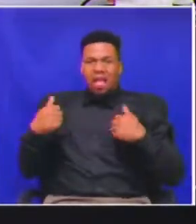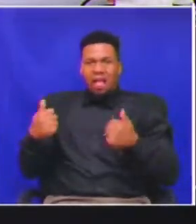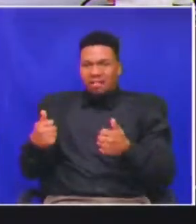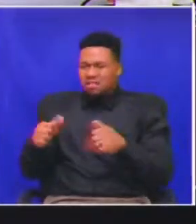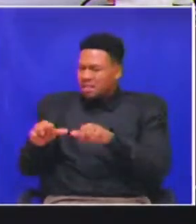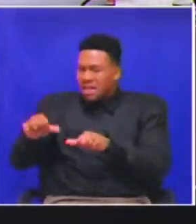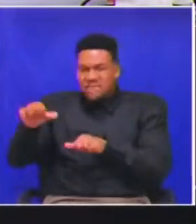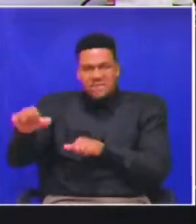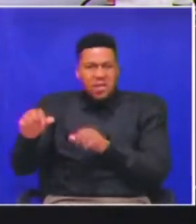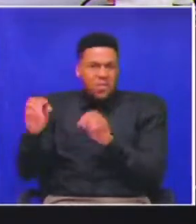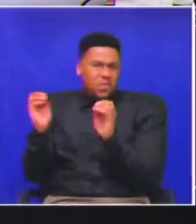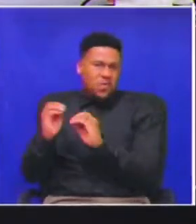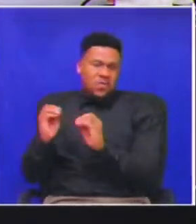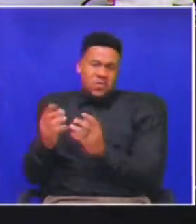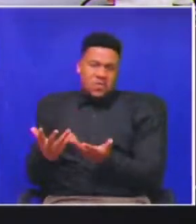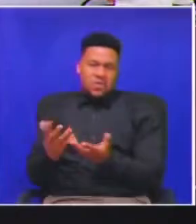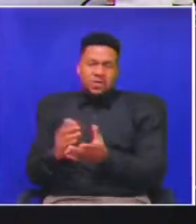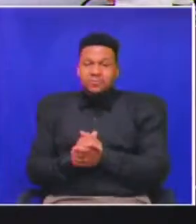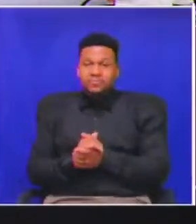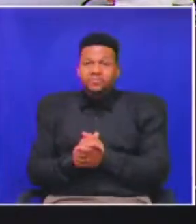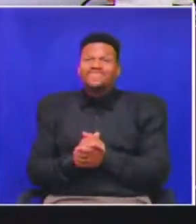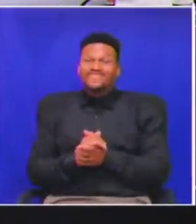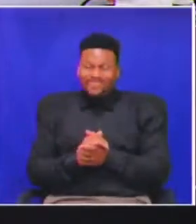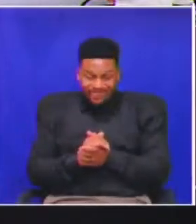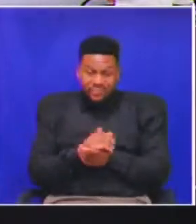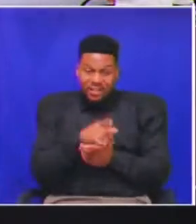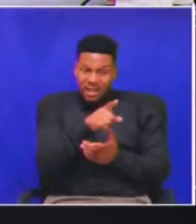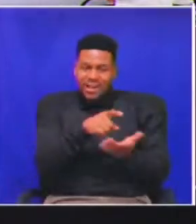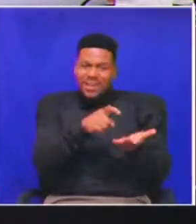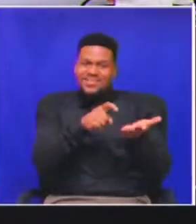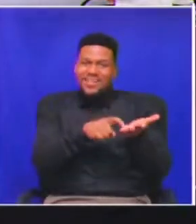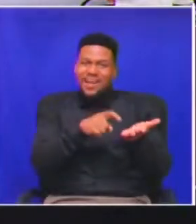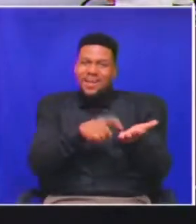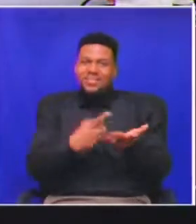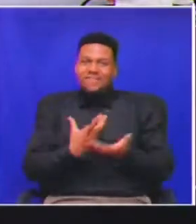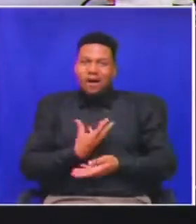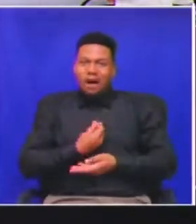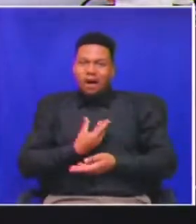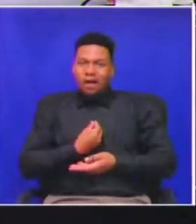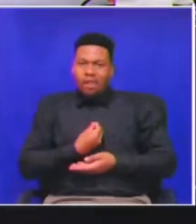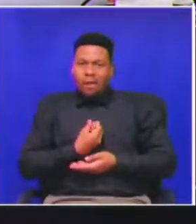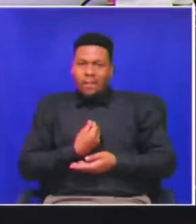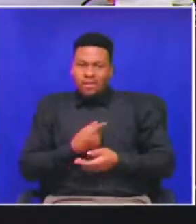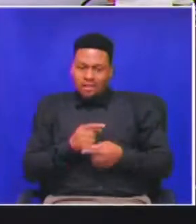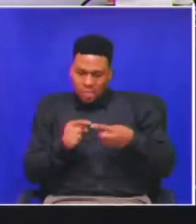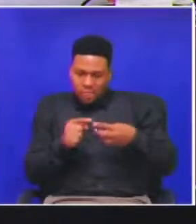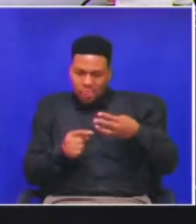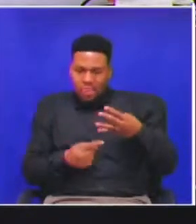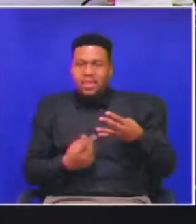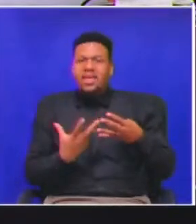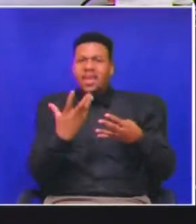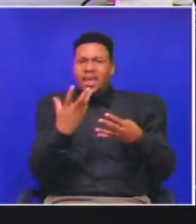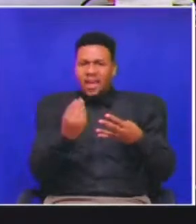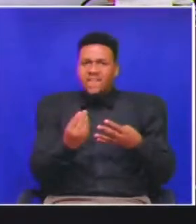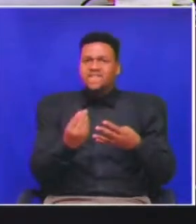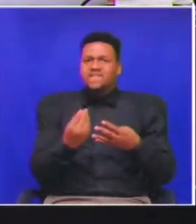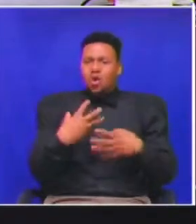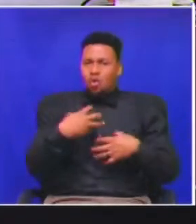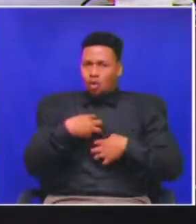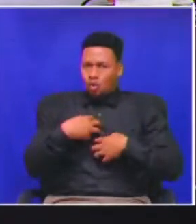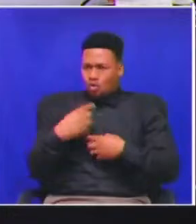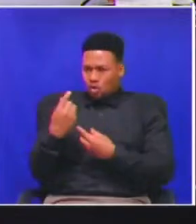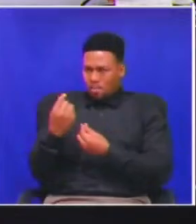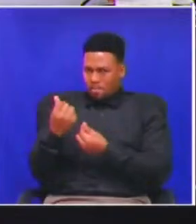infrastructure. These debt vulnerabilities contain their fiscal space, their ability